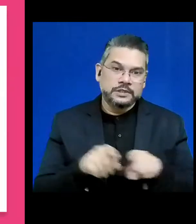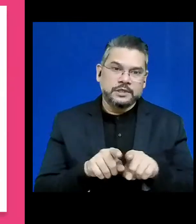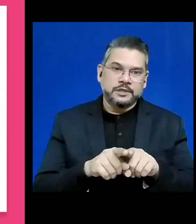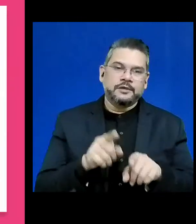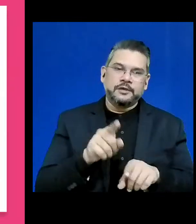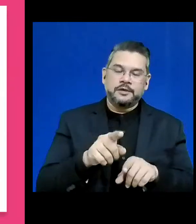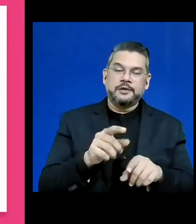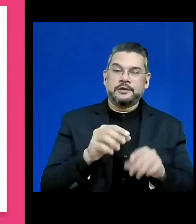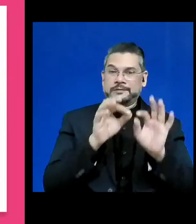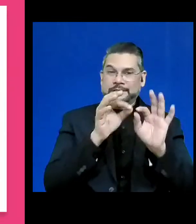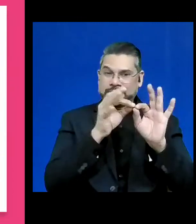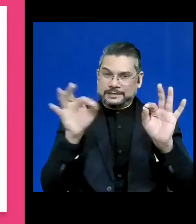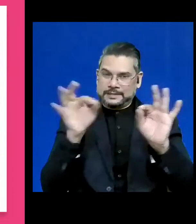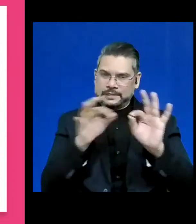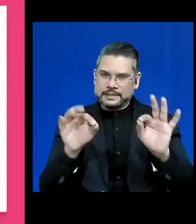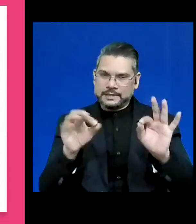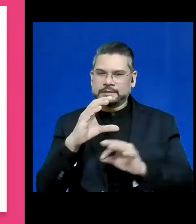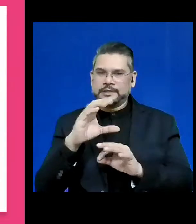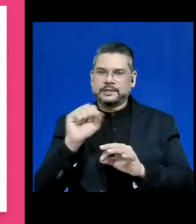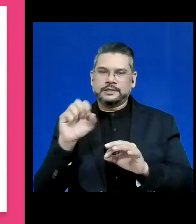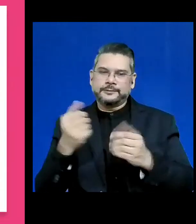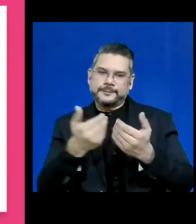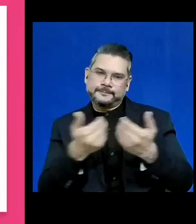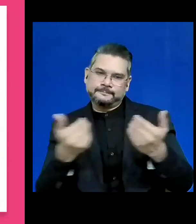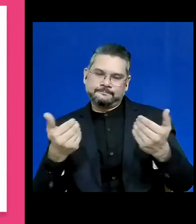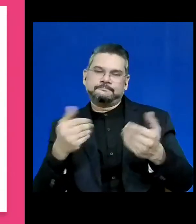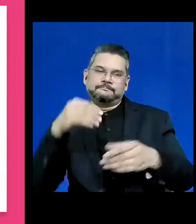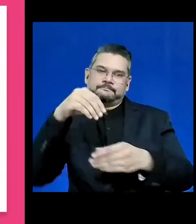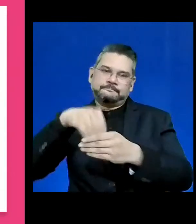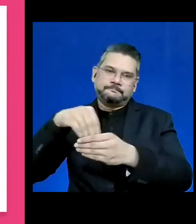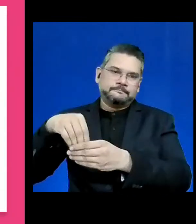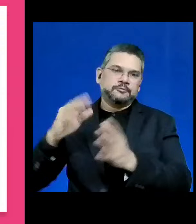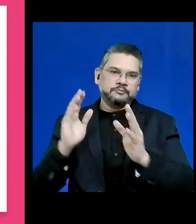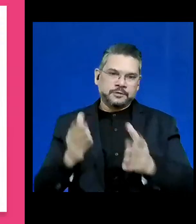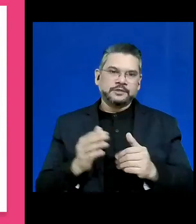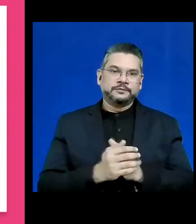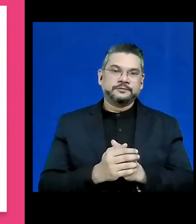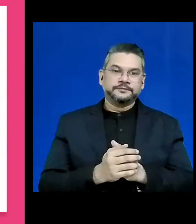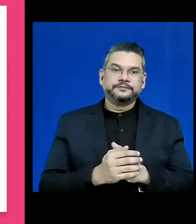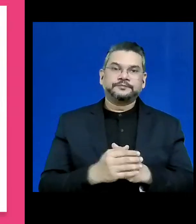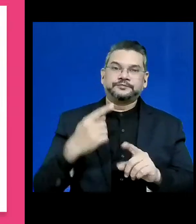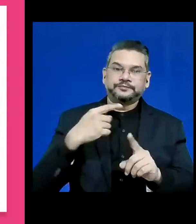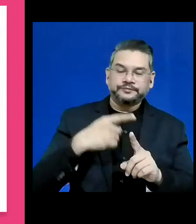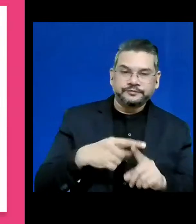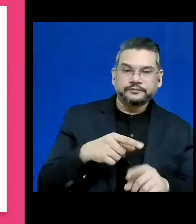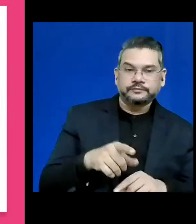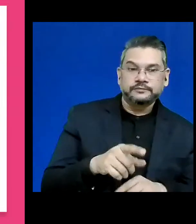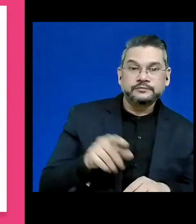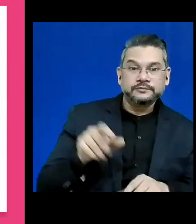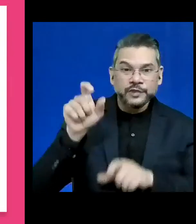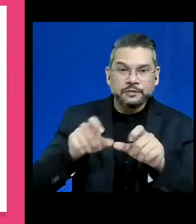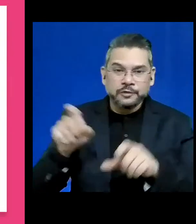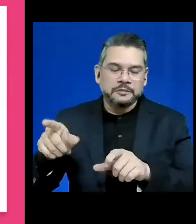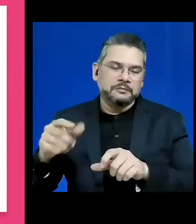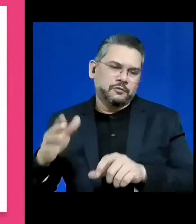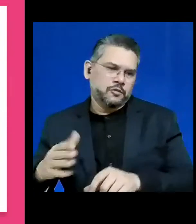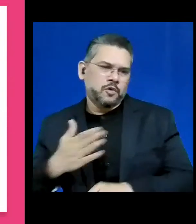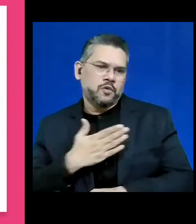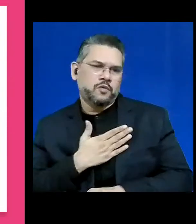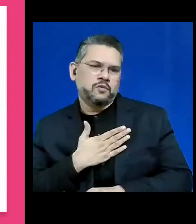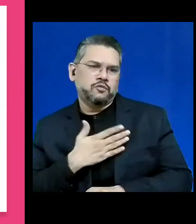Then layout is also important. It needs to be viewable on different devices. Users need to be able to manipulate it.